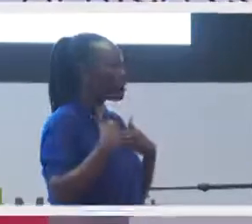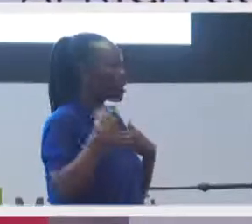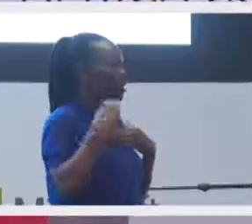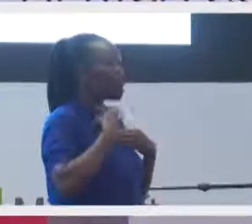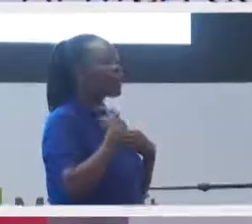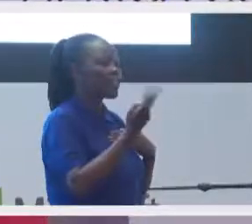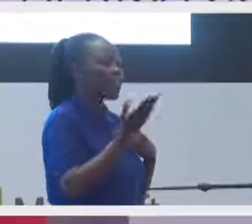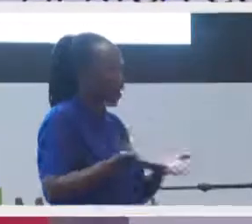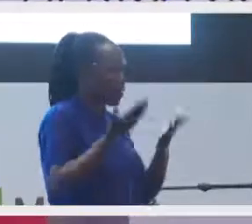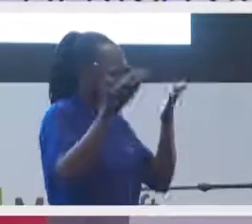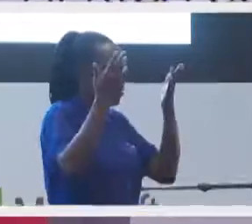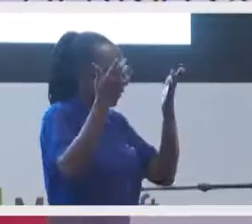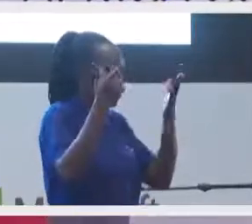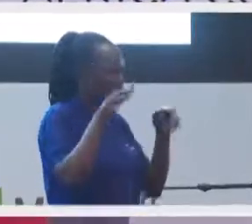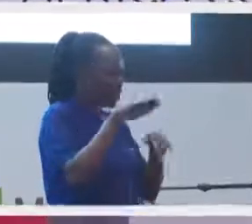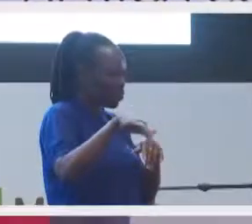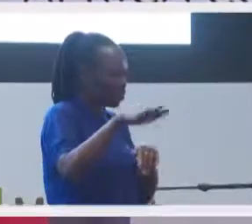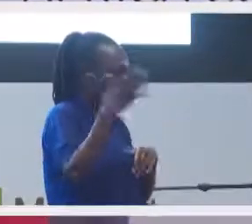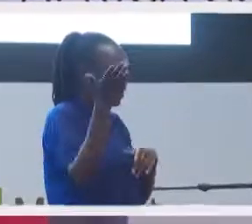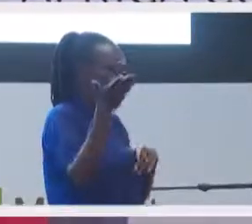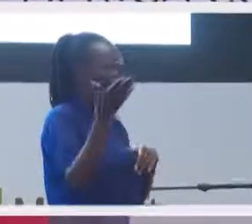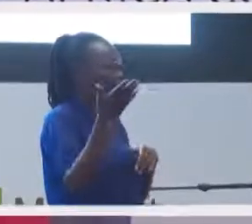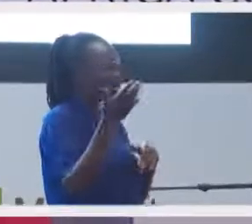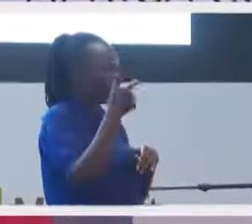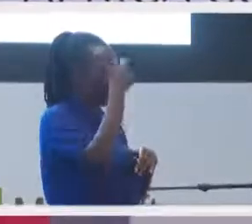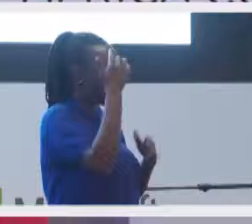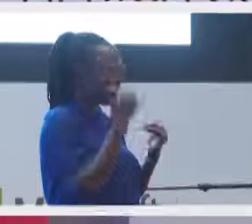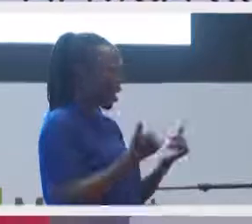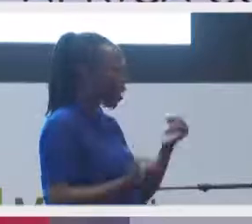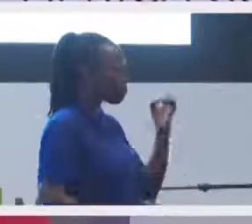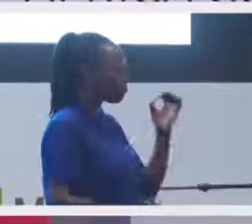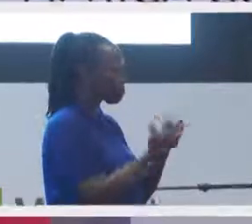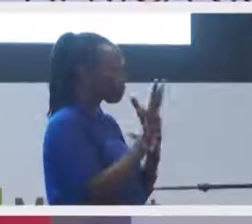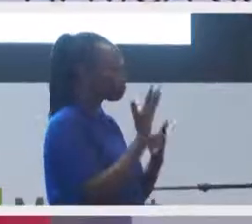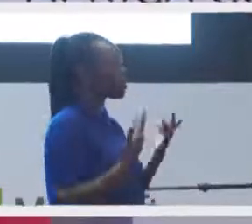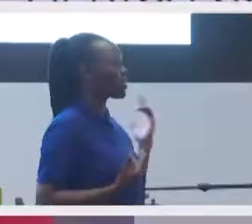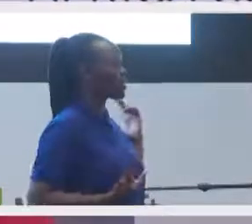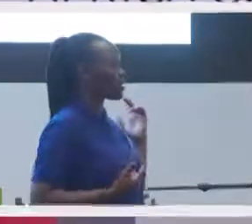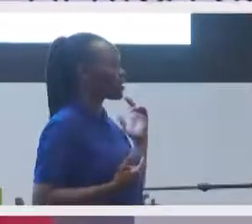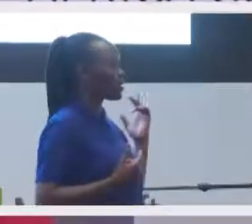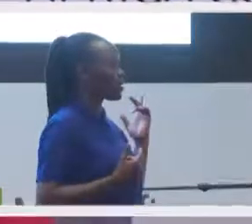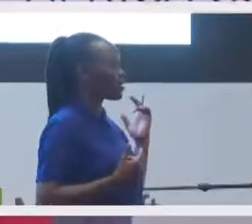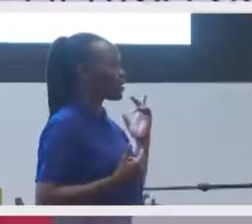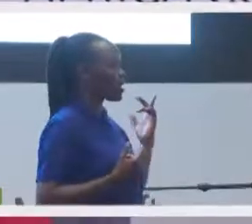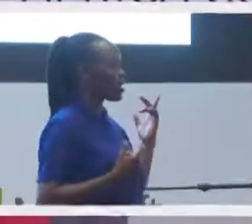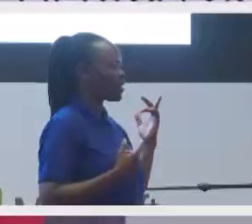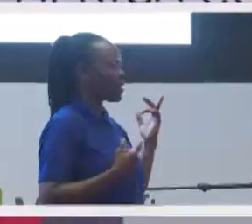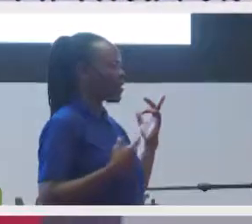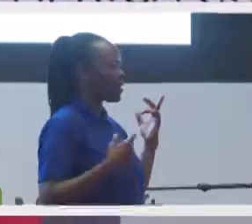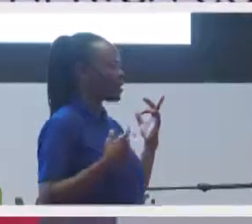would allow me to hear with more clarity the conversations around me.